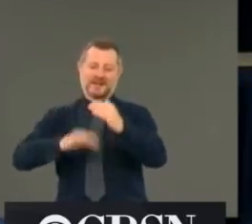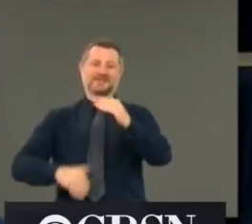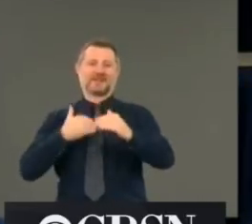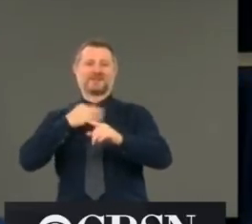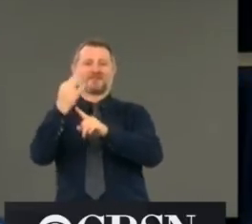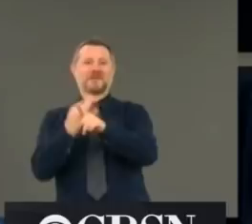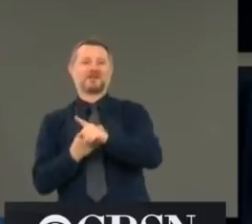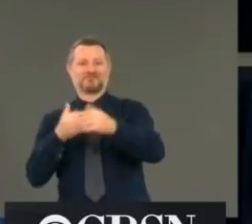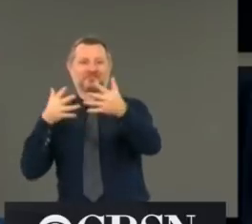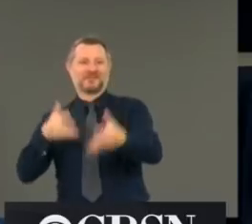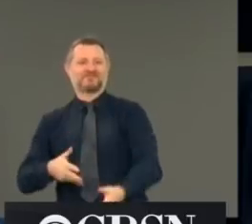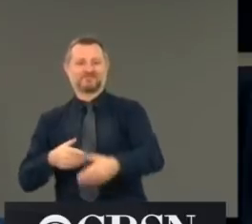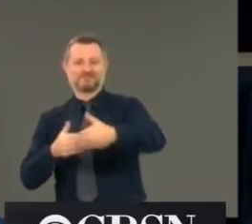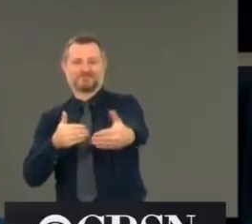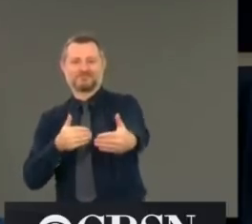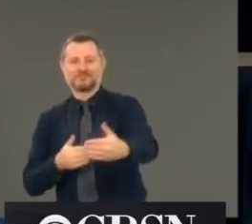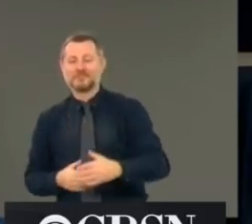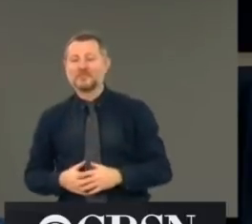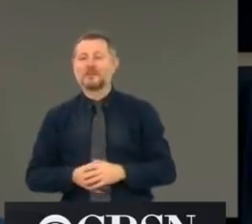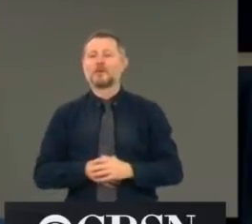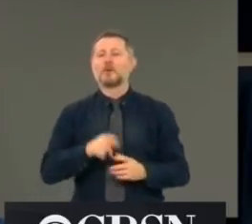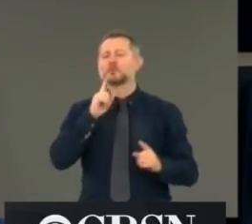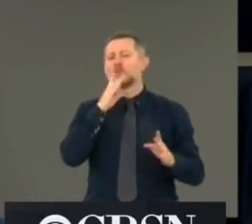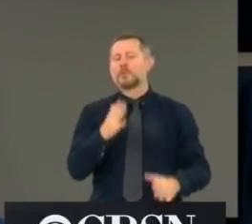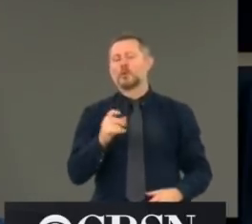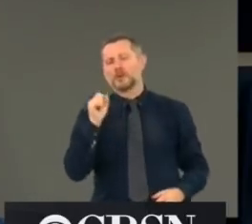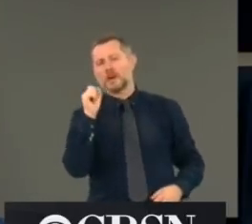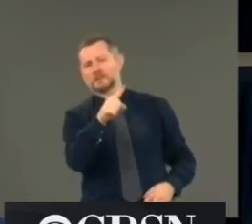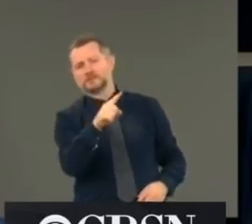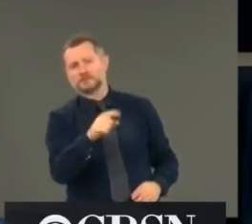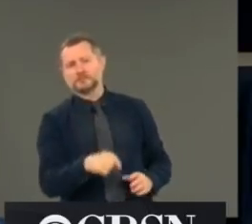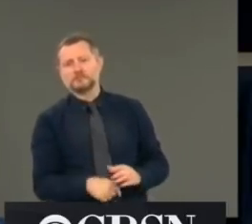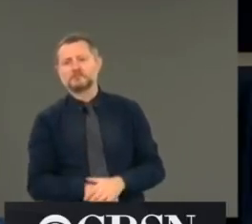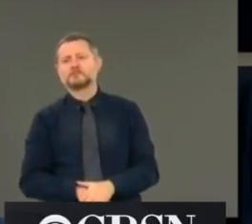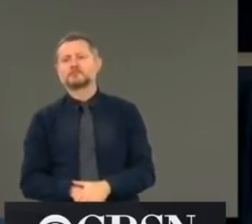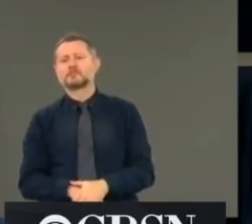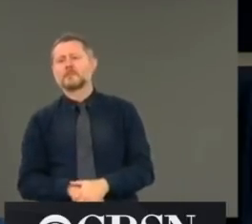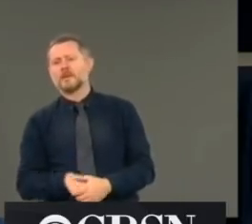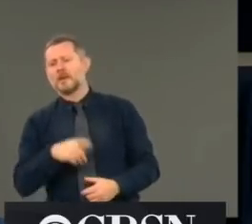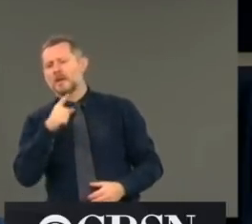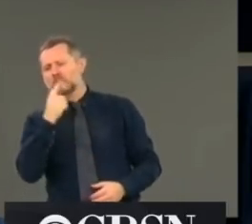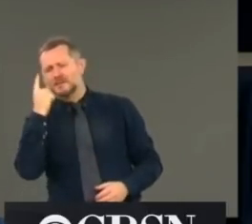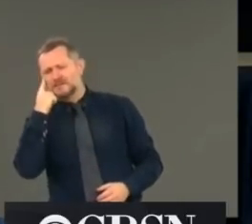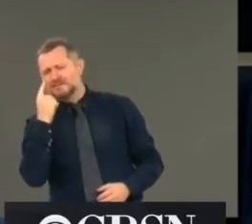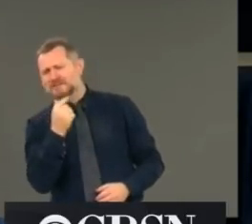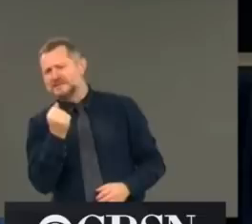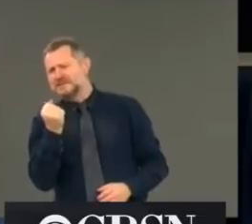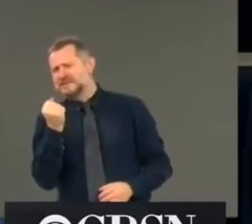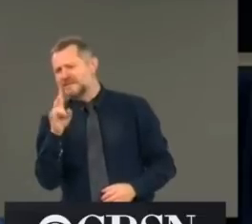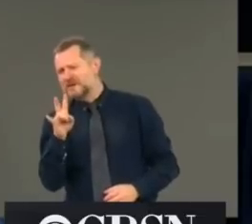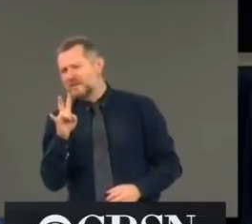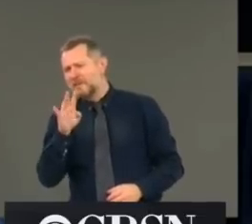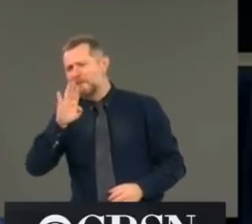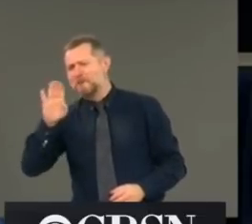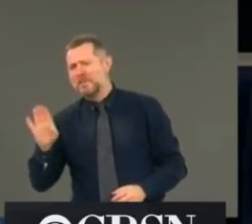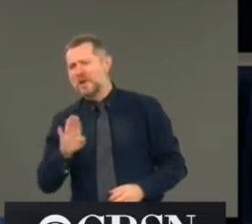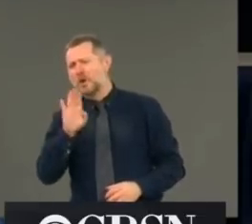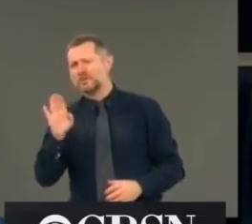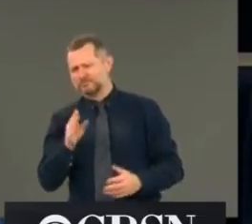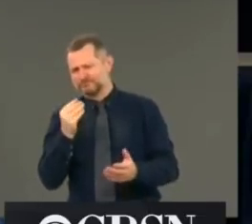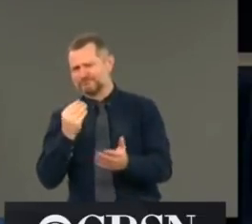sorry. If there's I believe, at least 7, 8 bills that already have passed the state legislature. Are you saying that